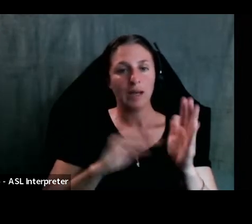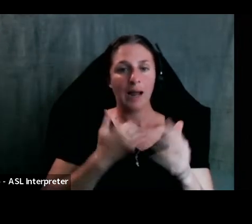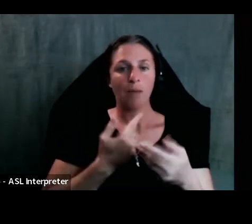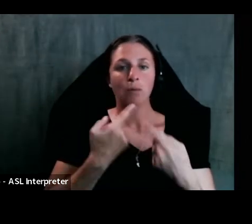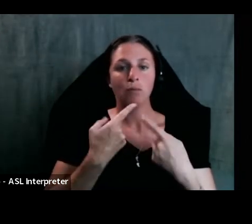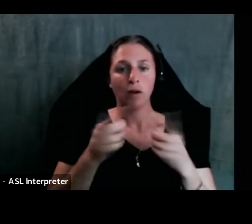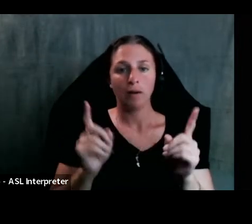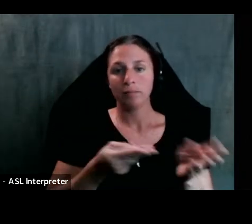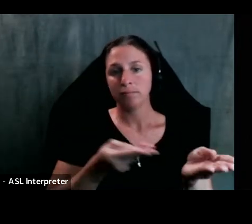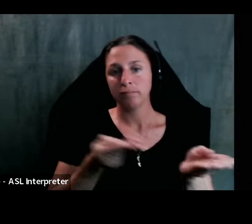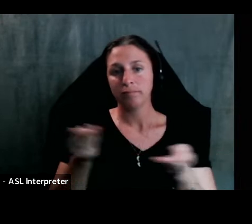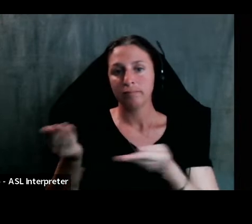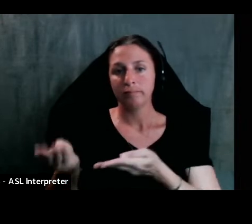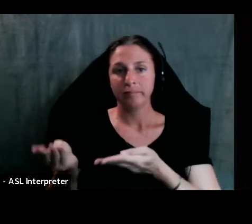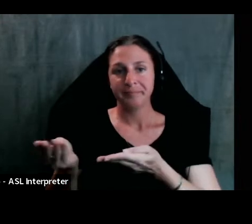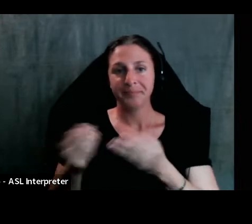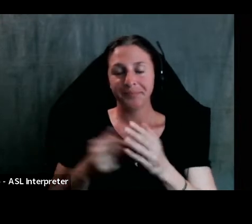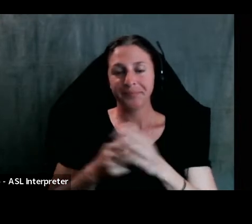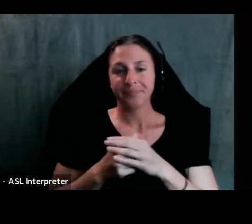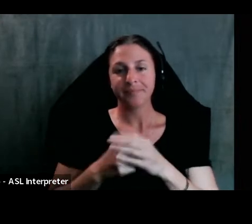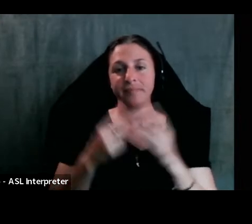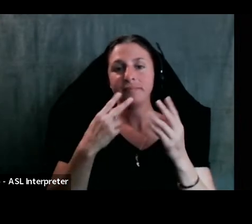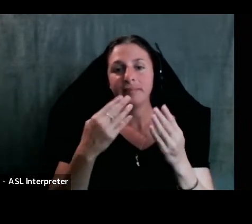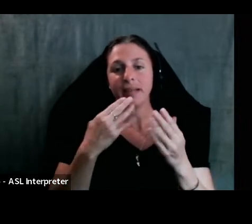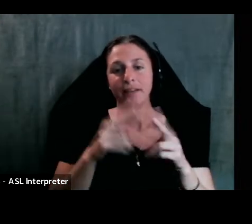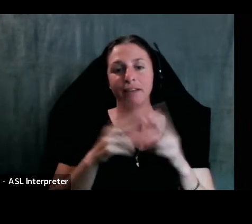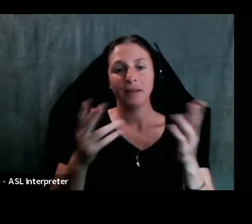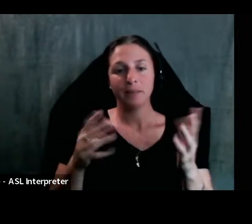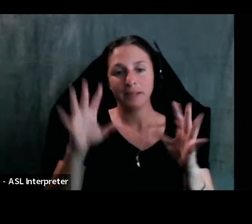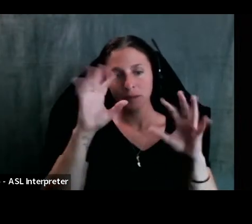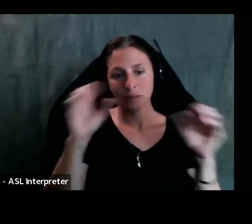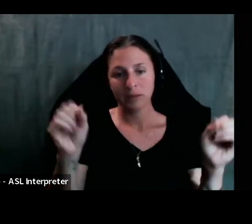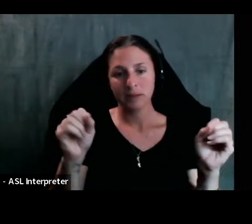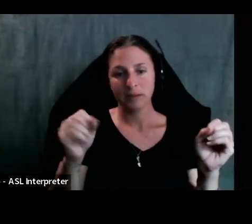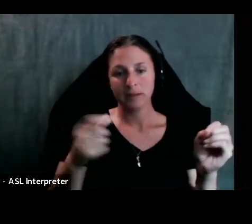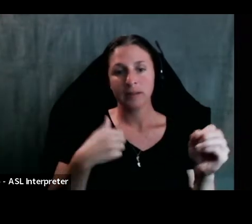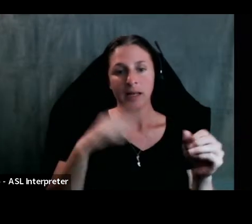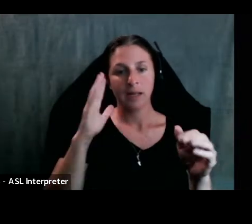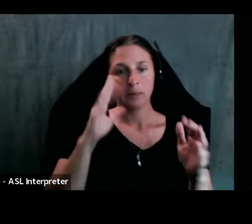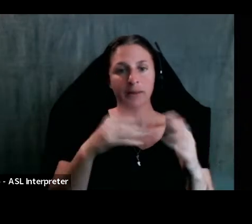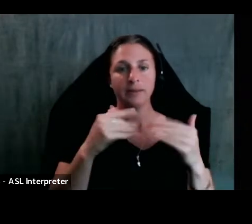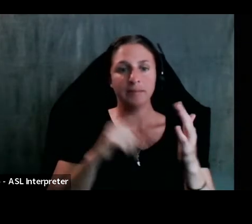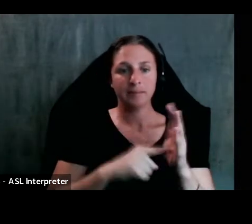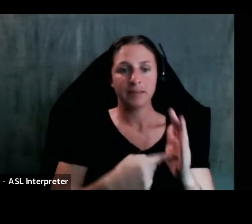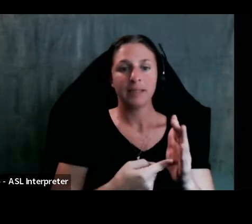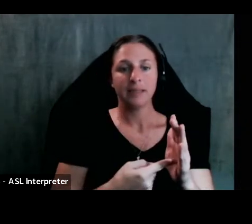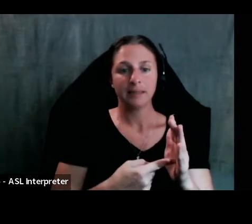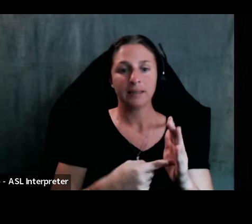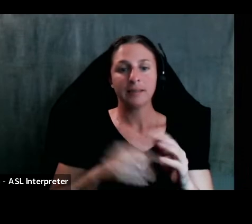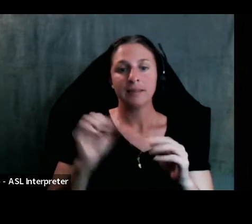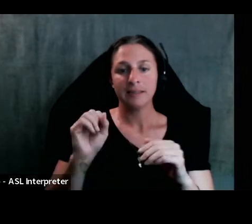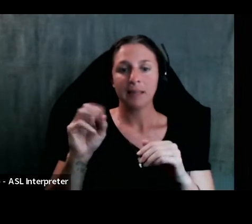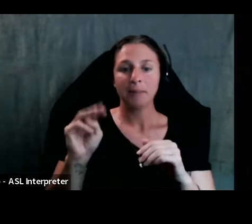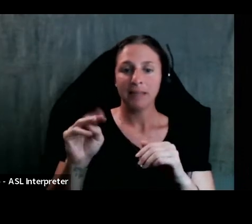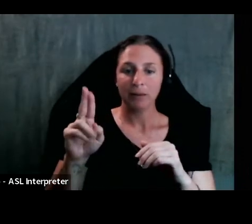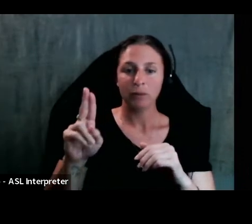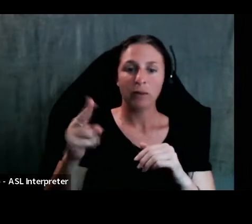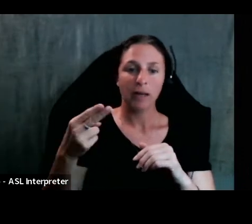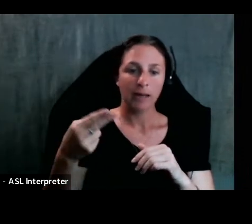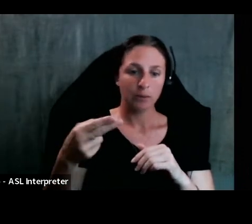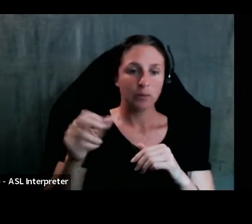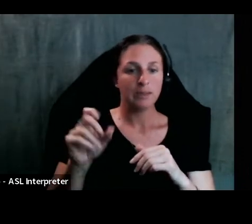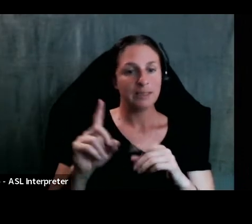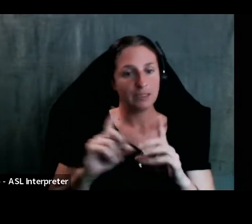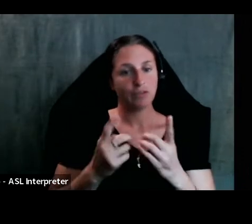it off. Thank you very much, Superintendent. All right, I will begin. San Mateo Union High School District